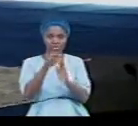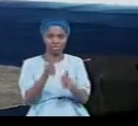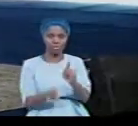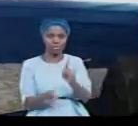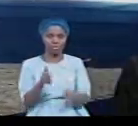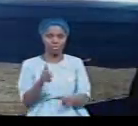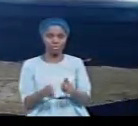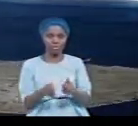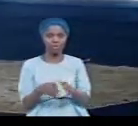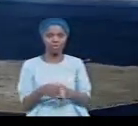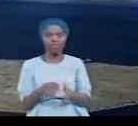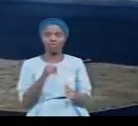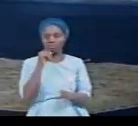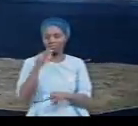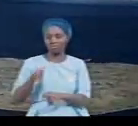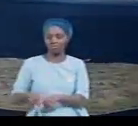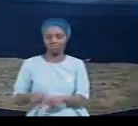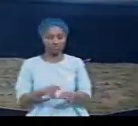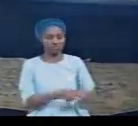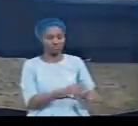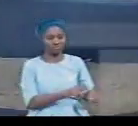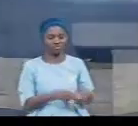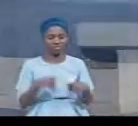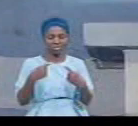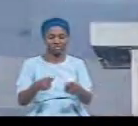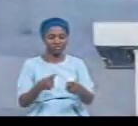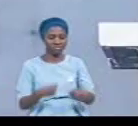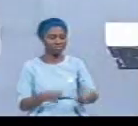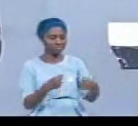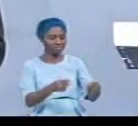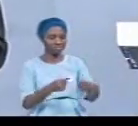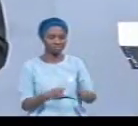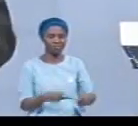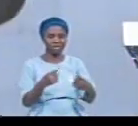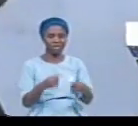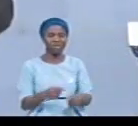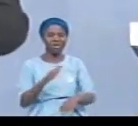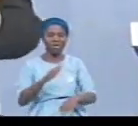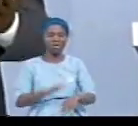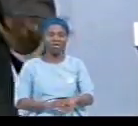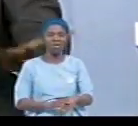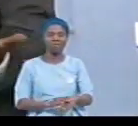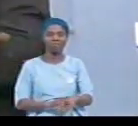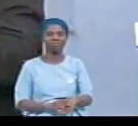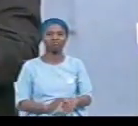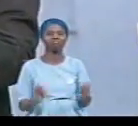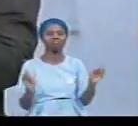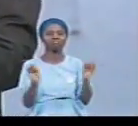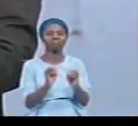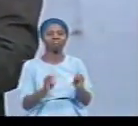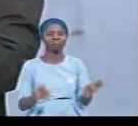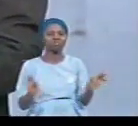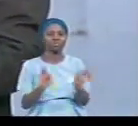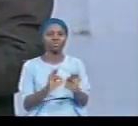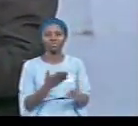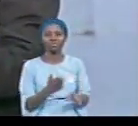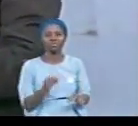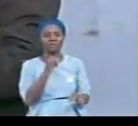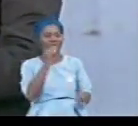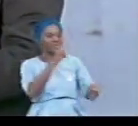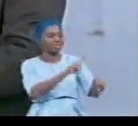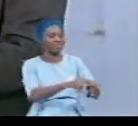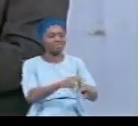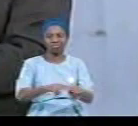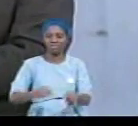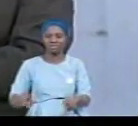not sitting down arguing on non-essentials. We're not sitting down instead of fighting